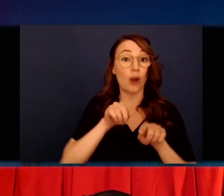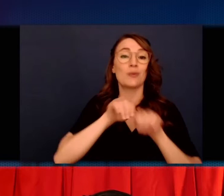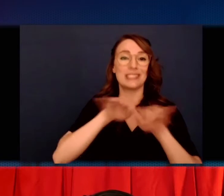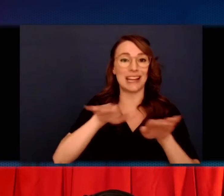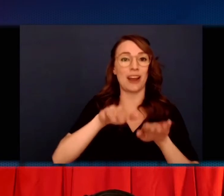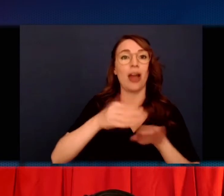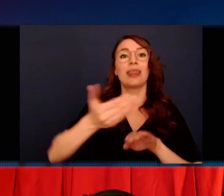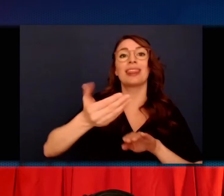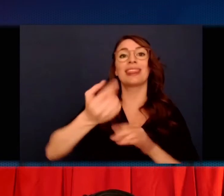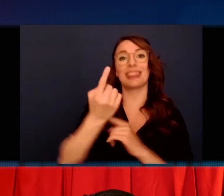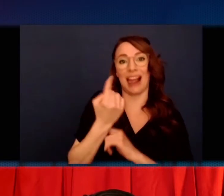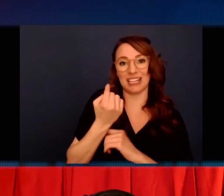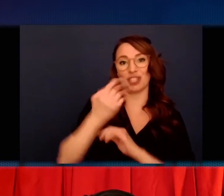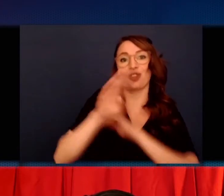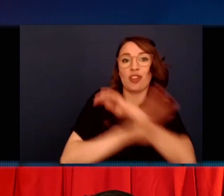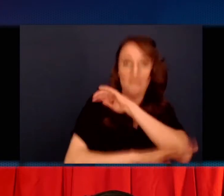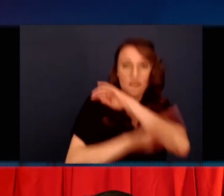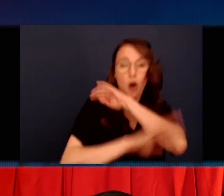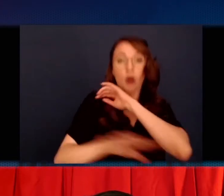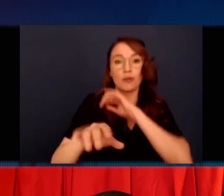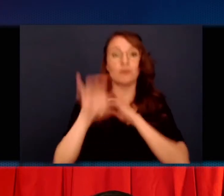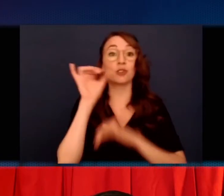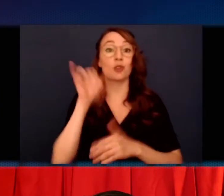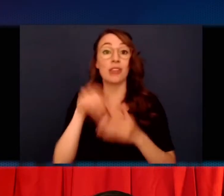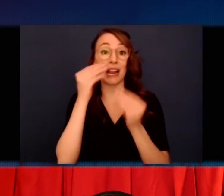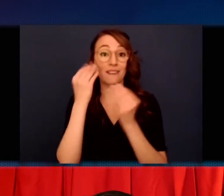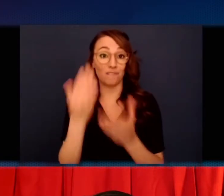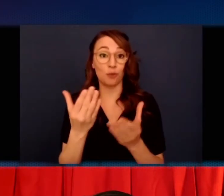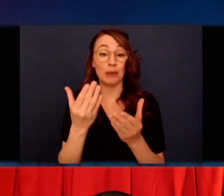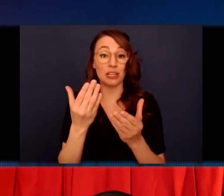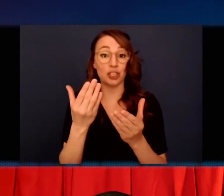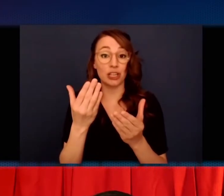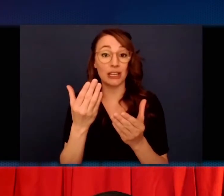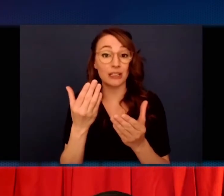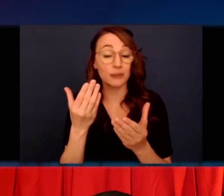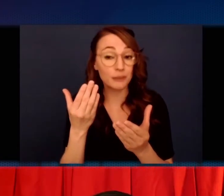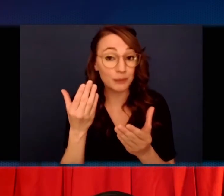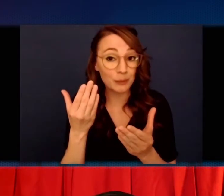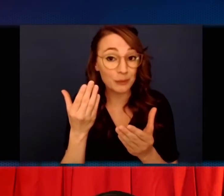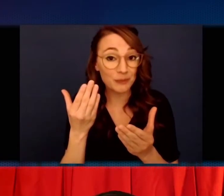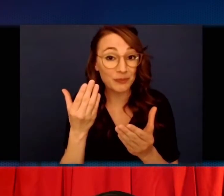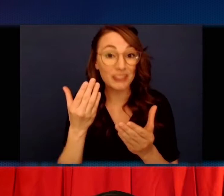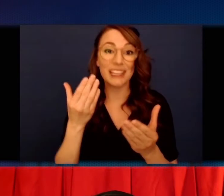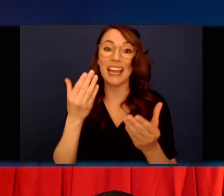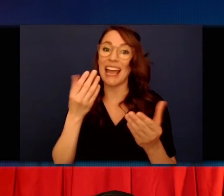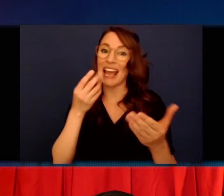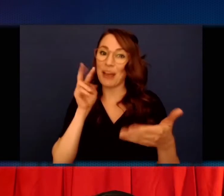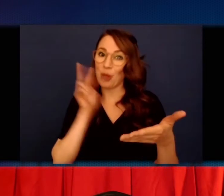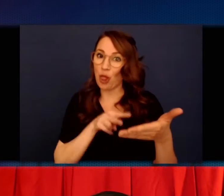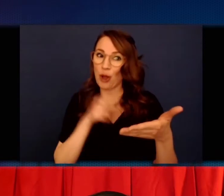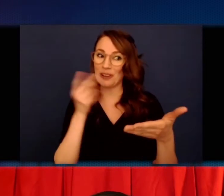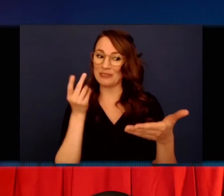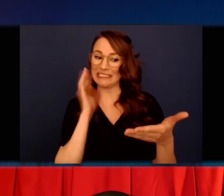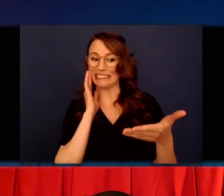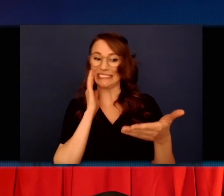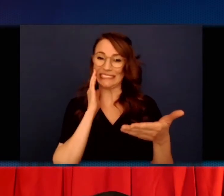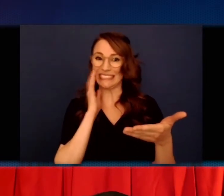all of that data. So the data comes from commonly available but difficult to interpret federal data.